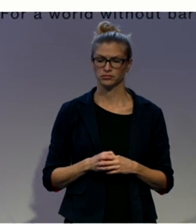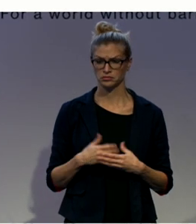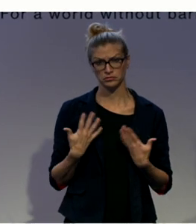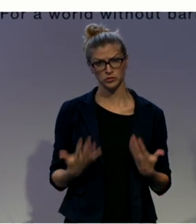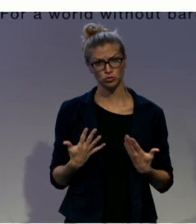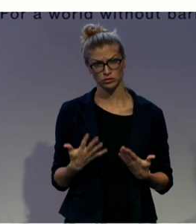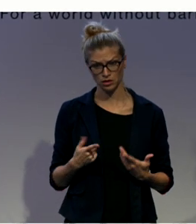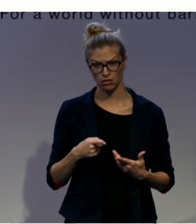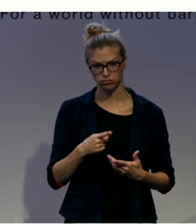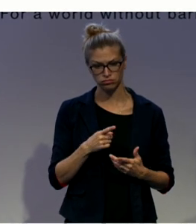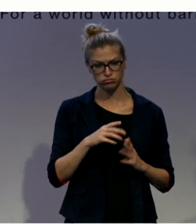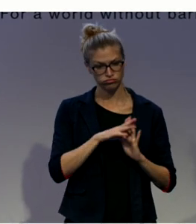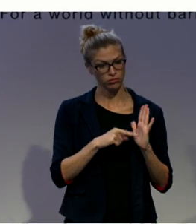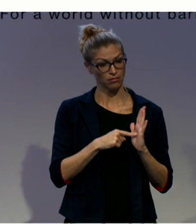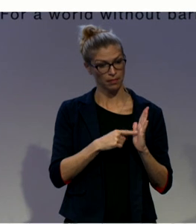En